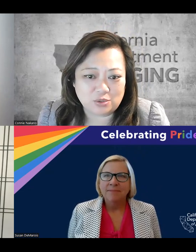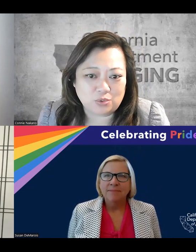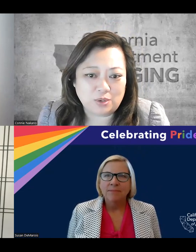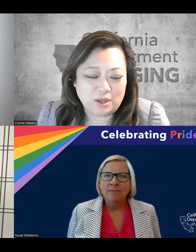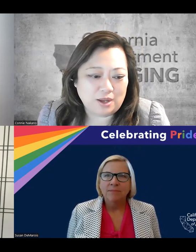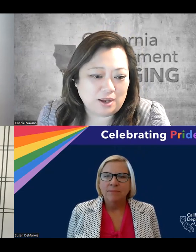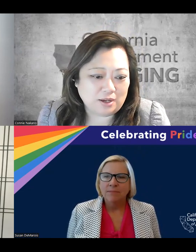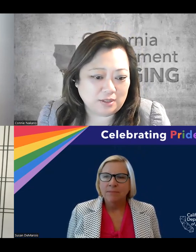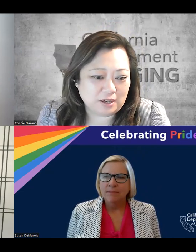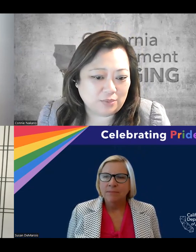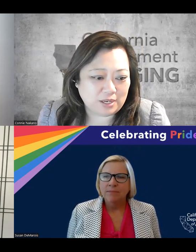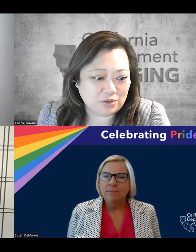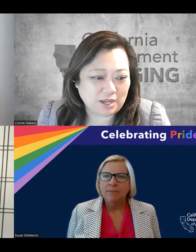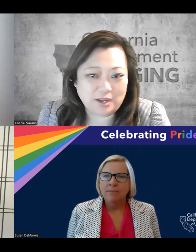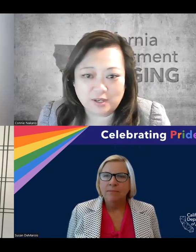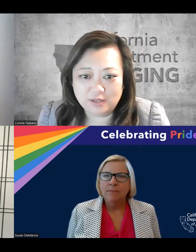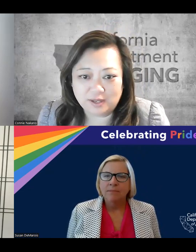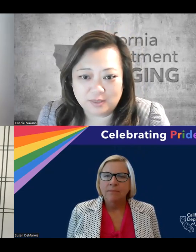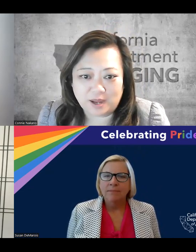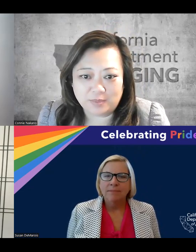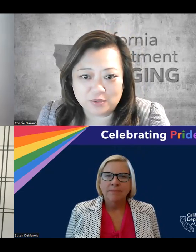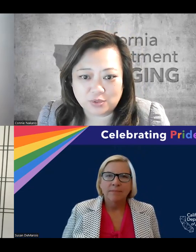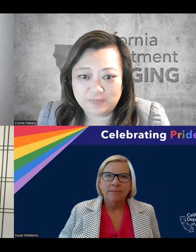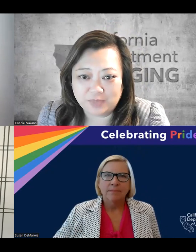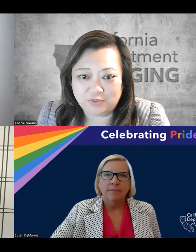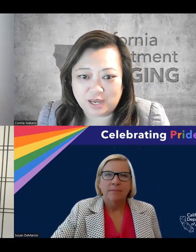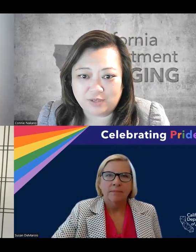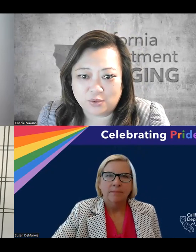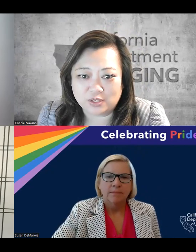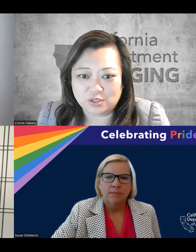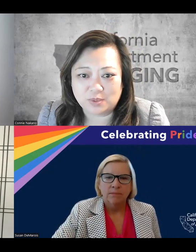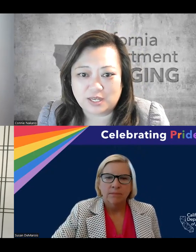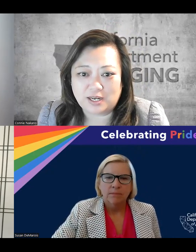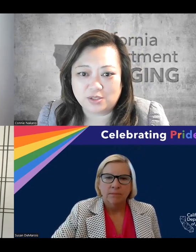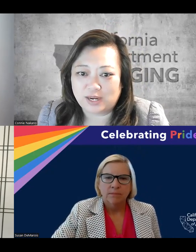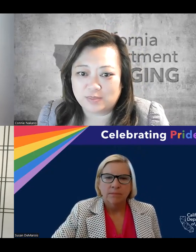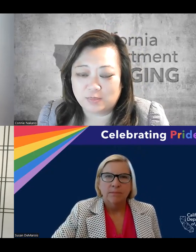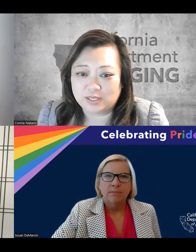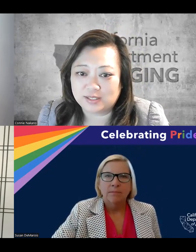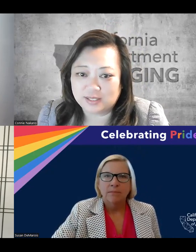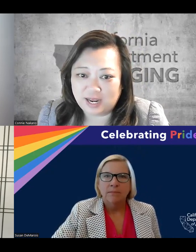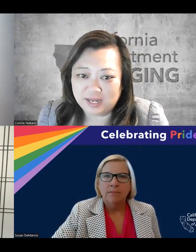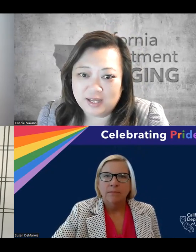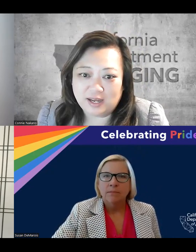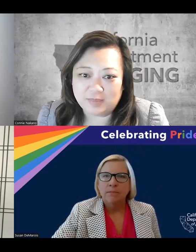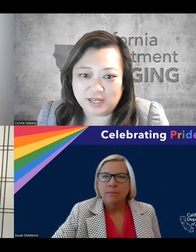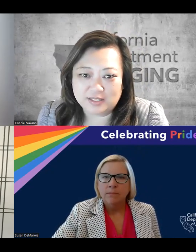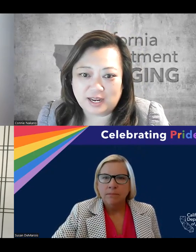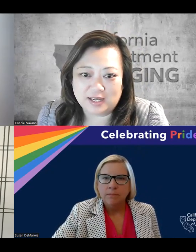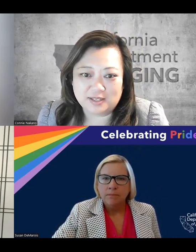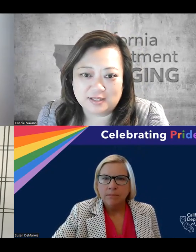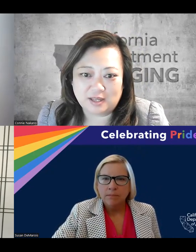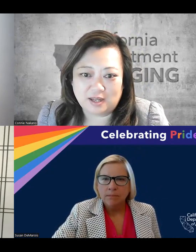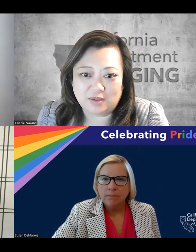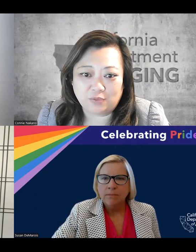free to click on the raise your hand icon at the bottom of your screen if you have any questions pertaining to what has been presented today. Again,